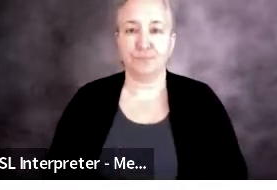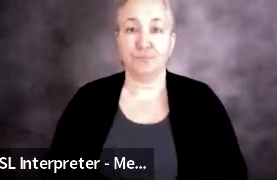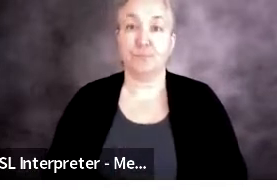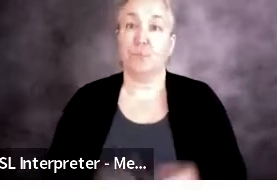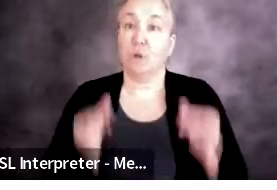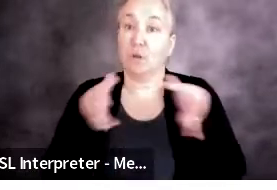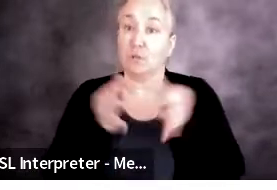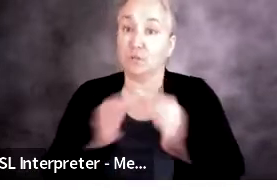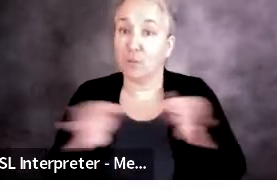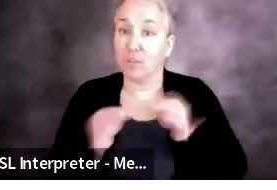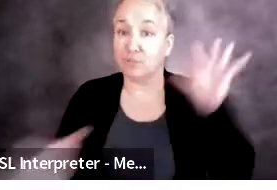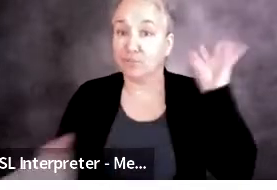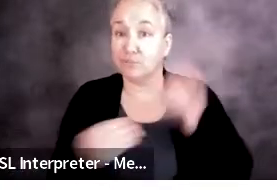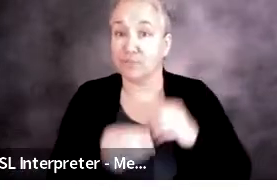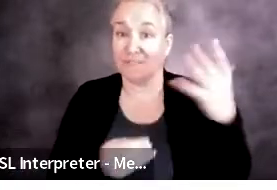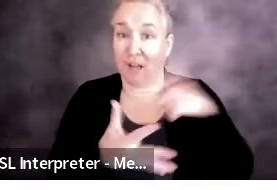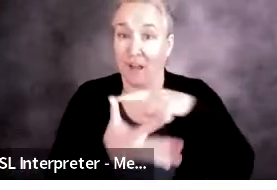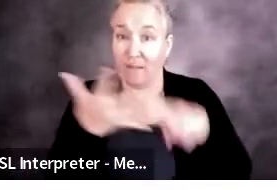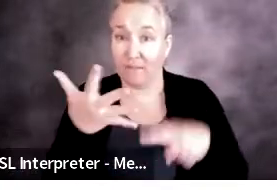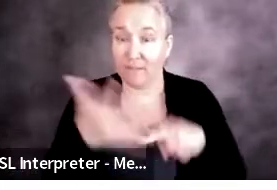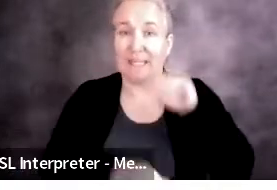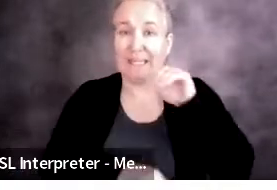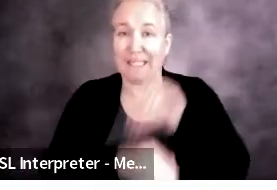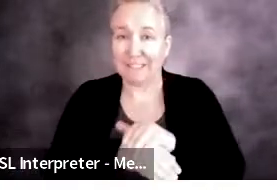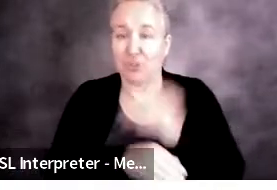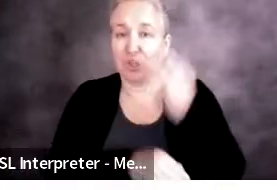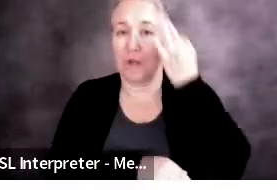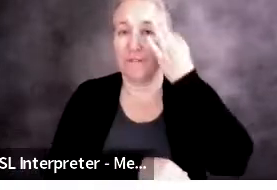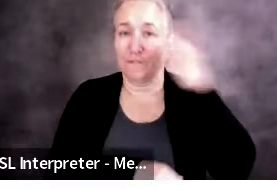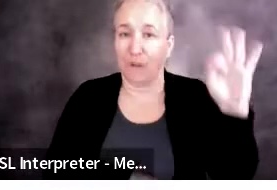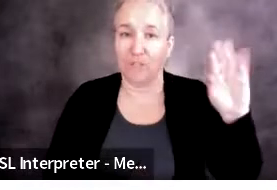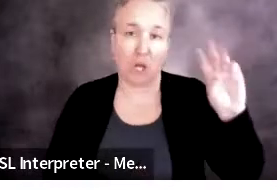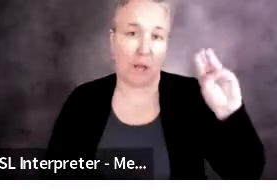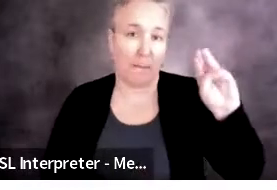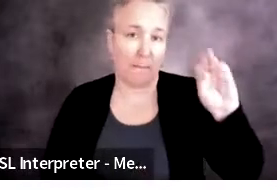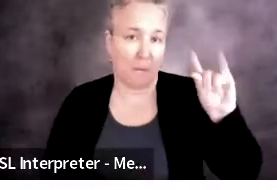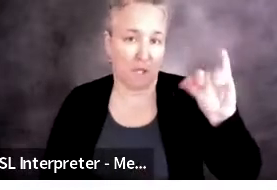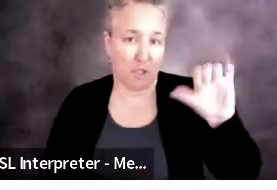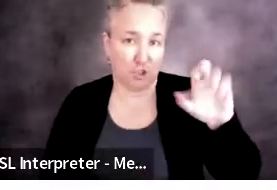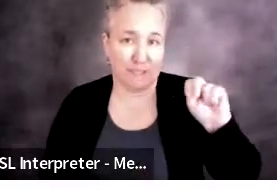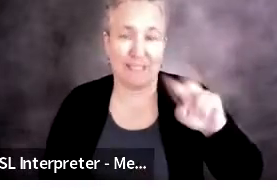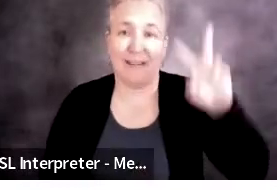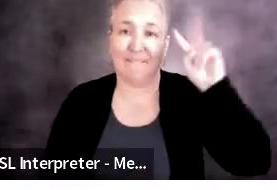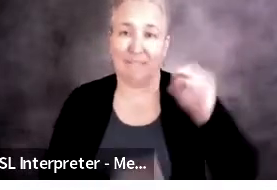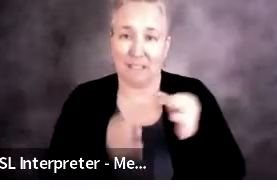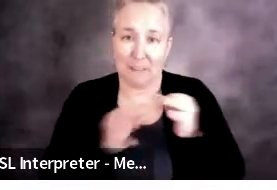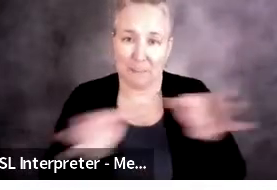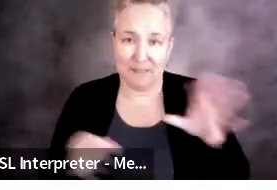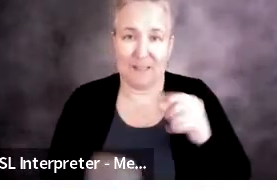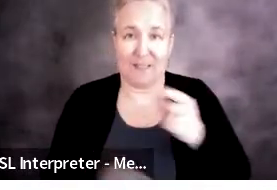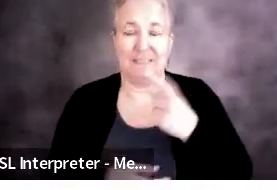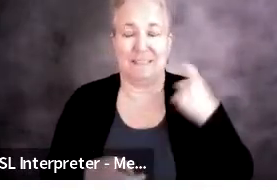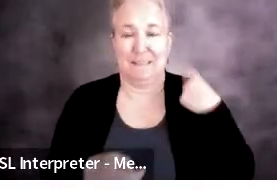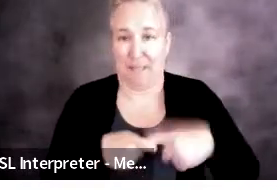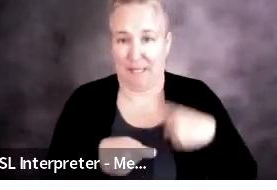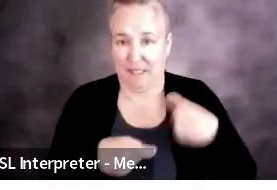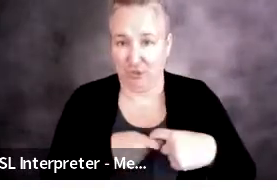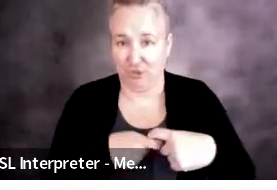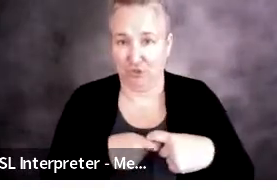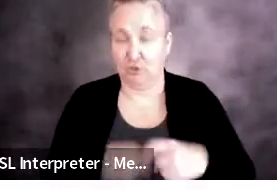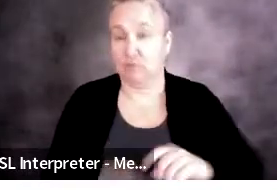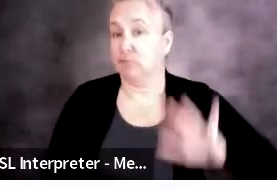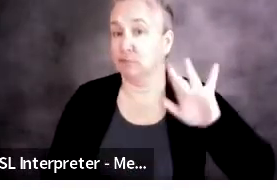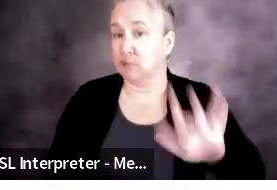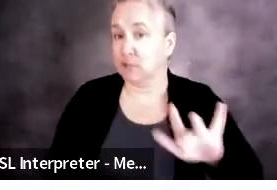languages: English, French, Mandarin, Vietnamese, and Spanish. You can tune into in order to hear